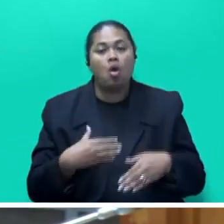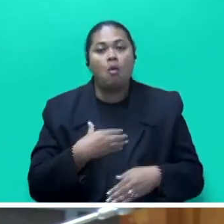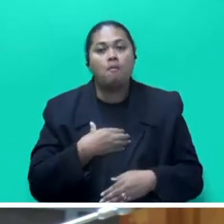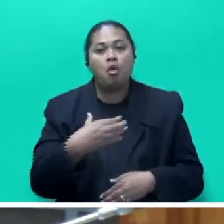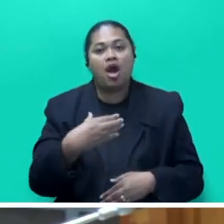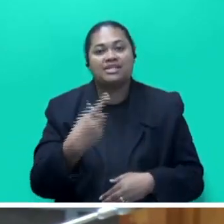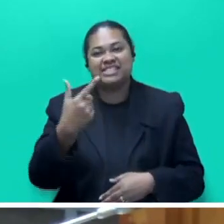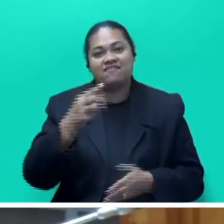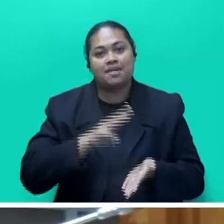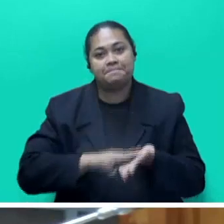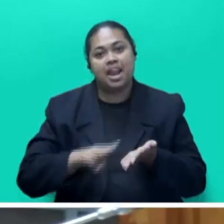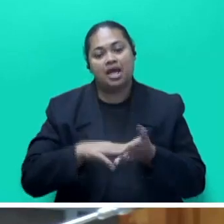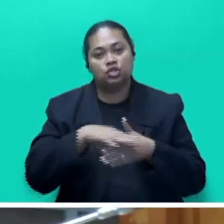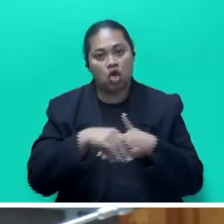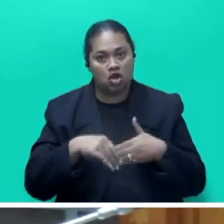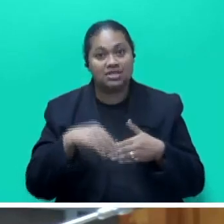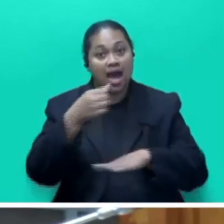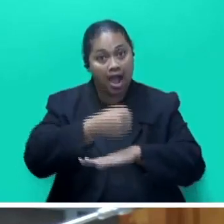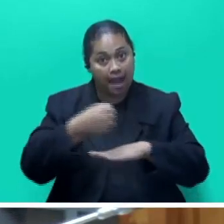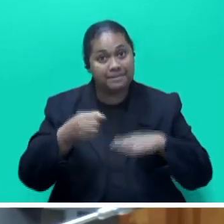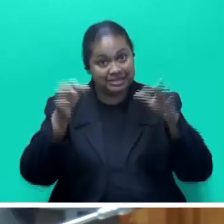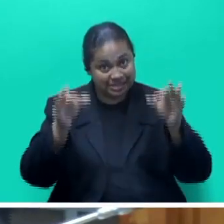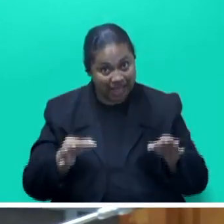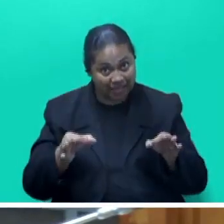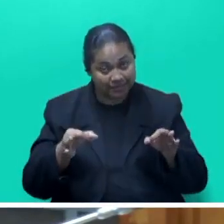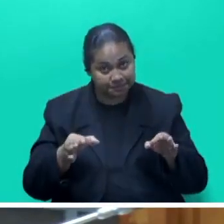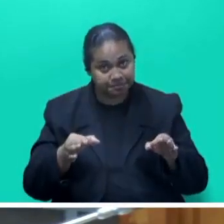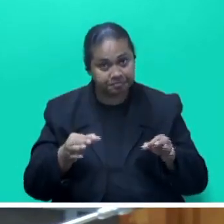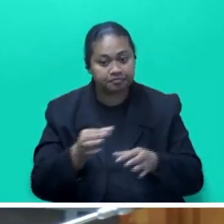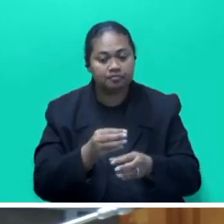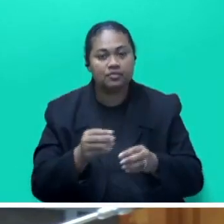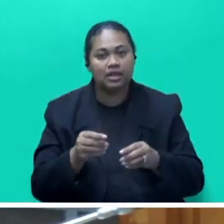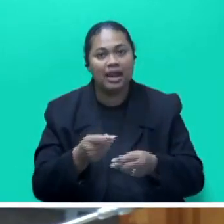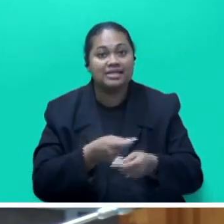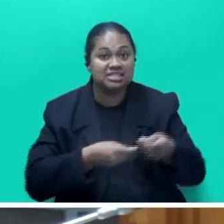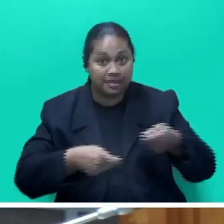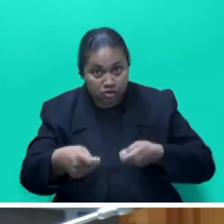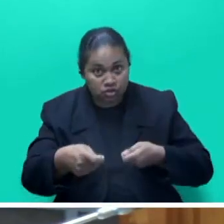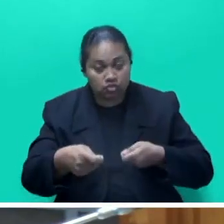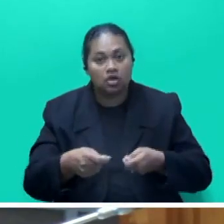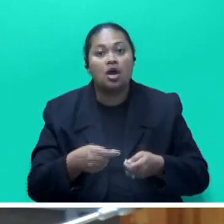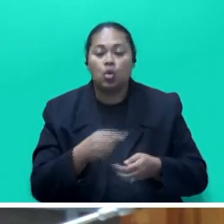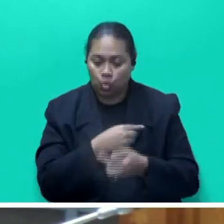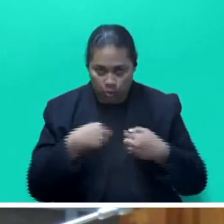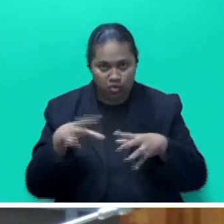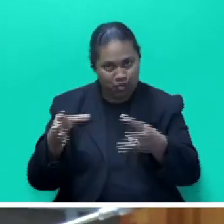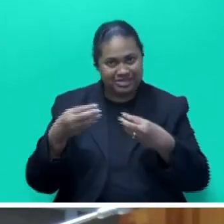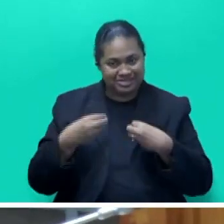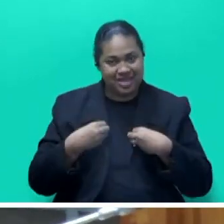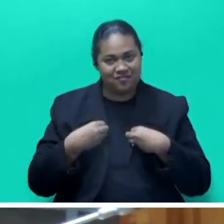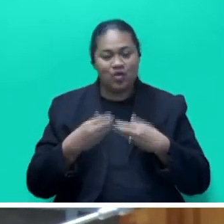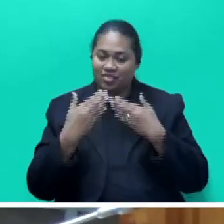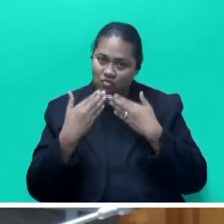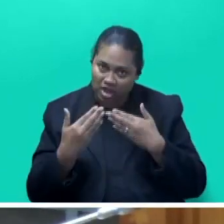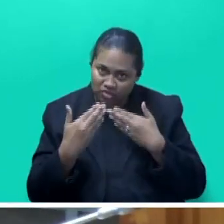million. The government's decision to reciprocate this assistance was received with much gratitude by the government and